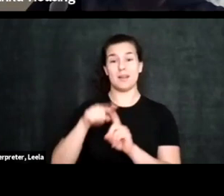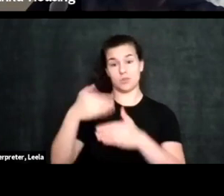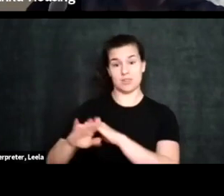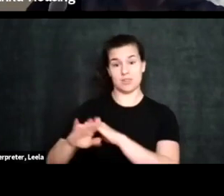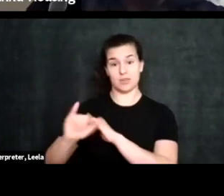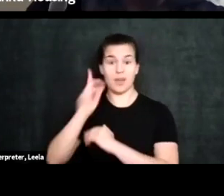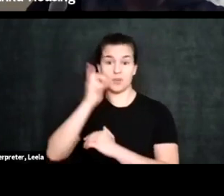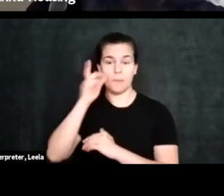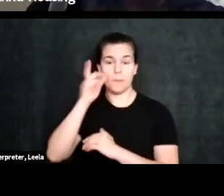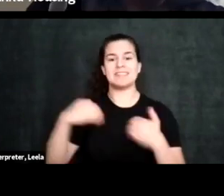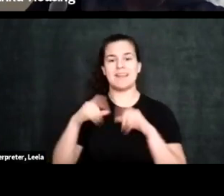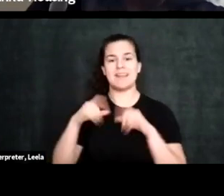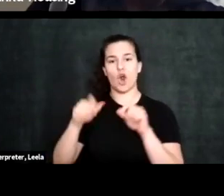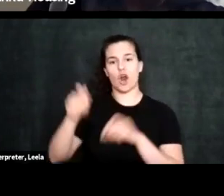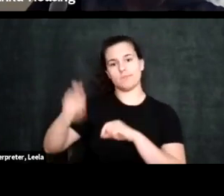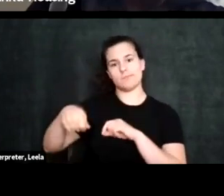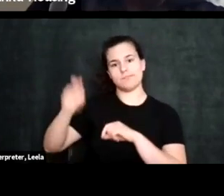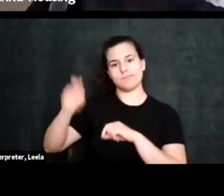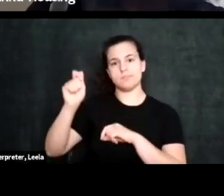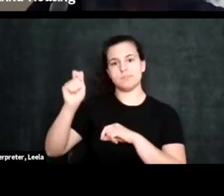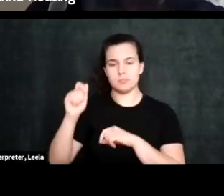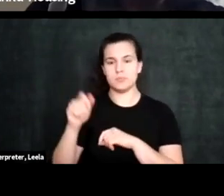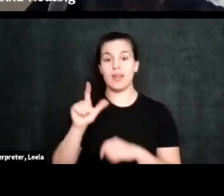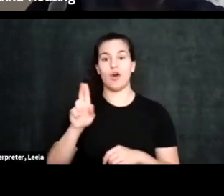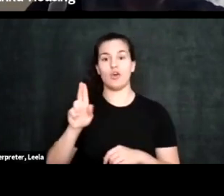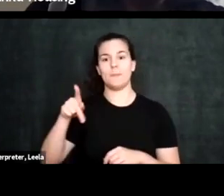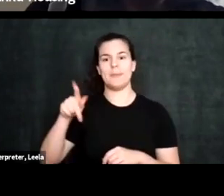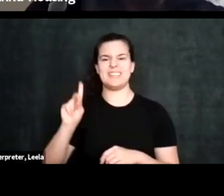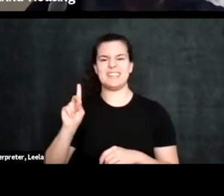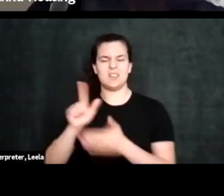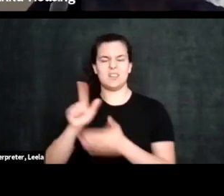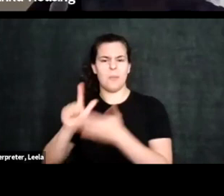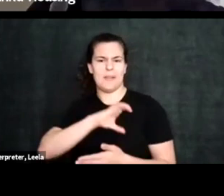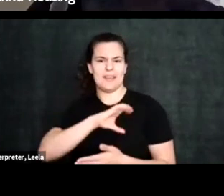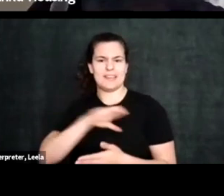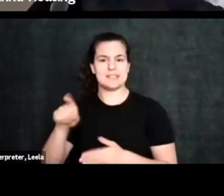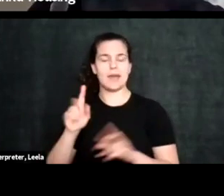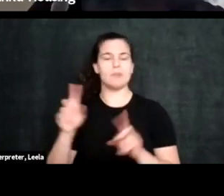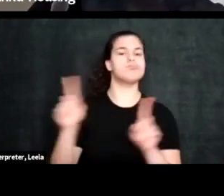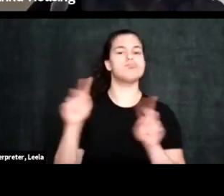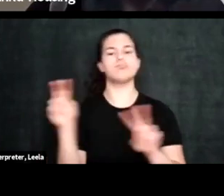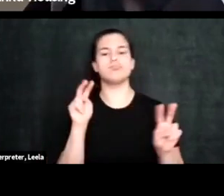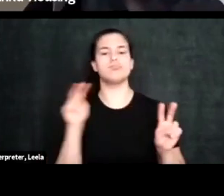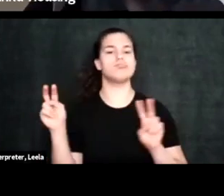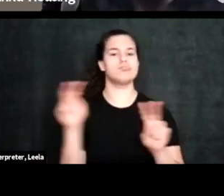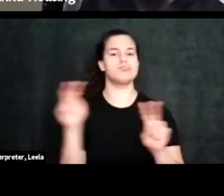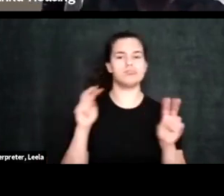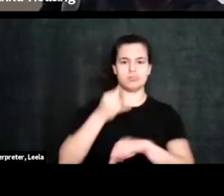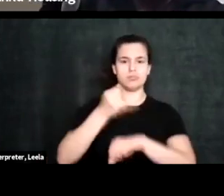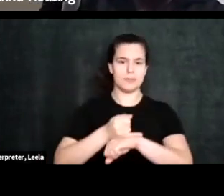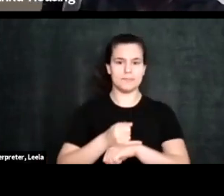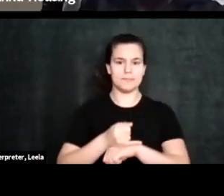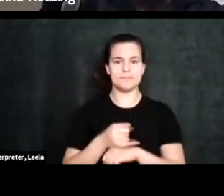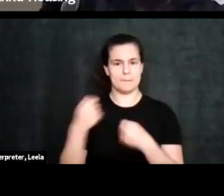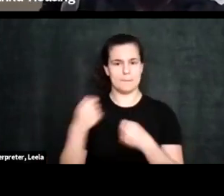LUPD that comes on site as well as walks the building to ensure that our students are safe and secure. And so even